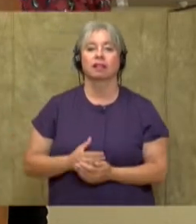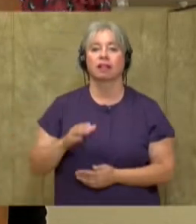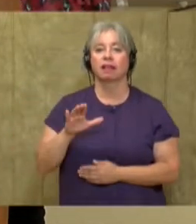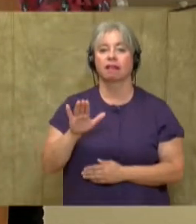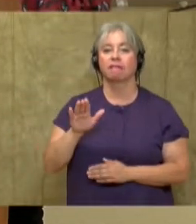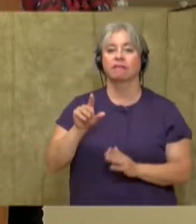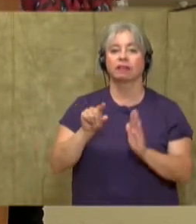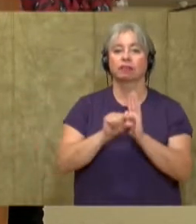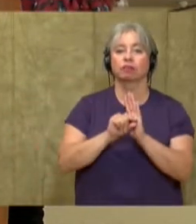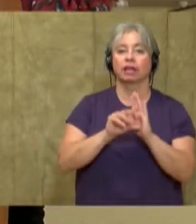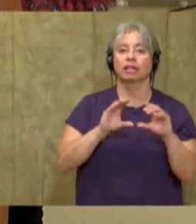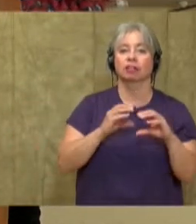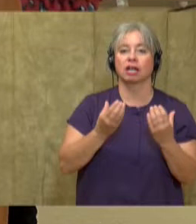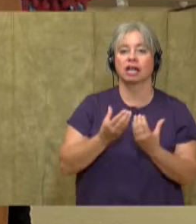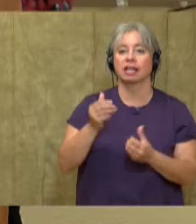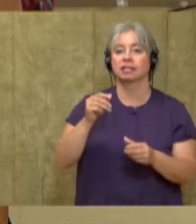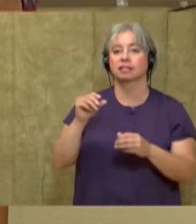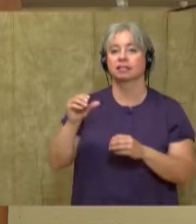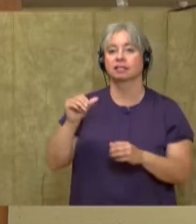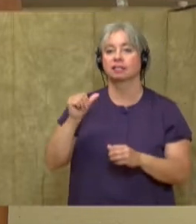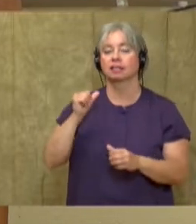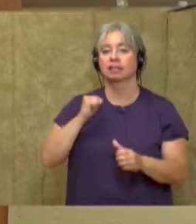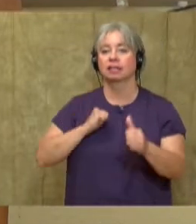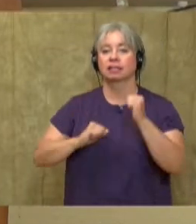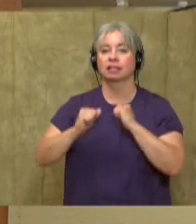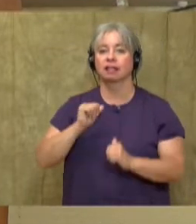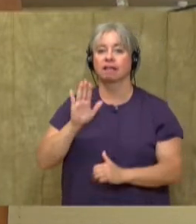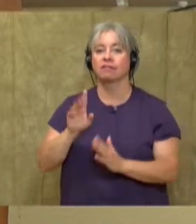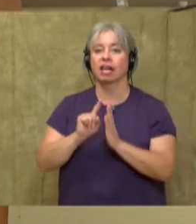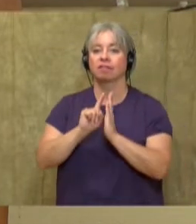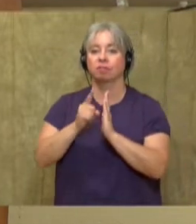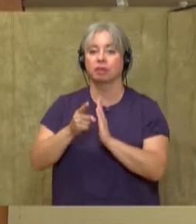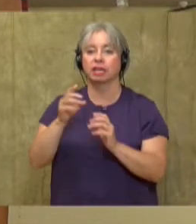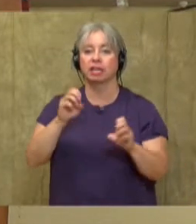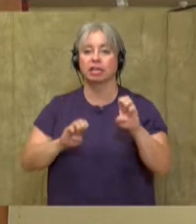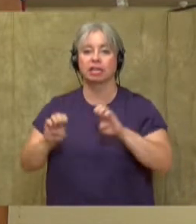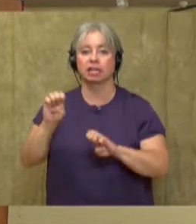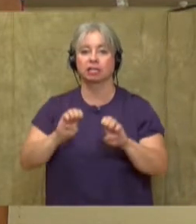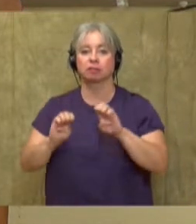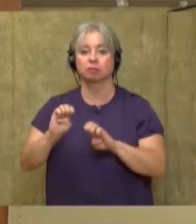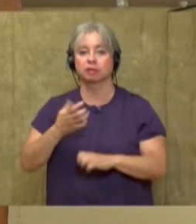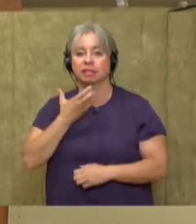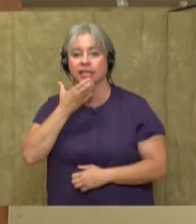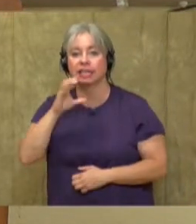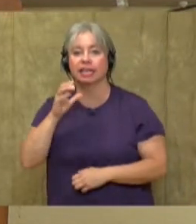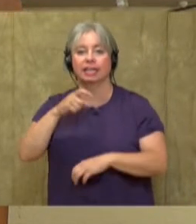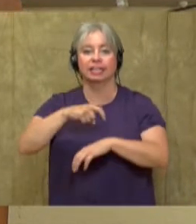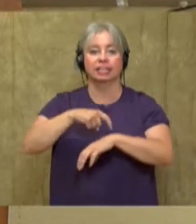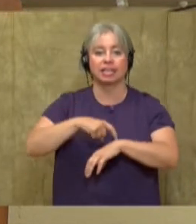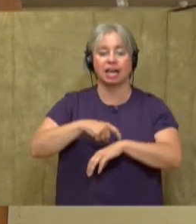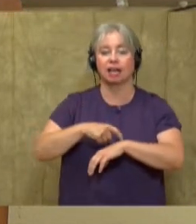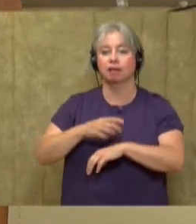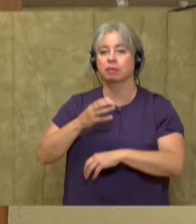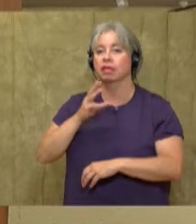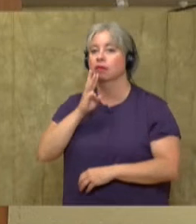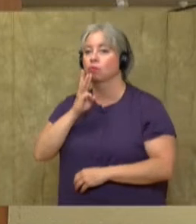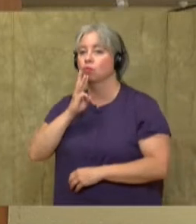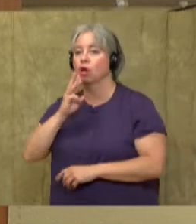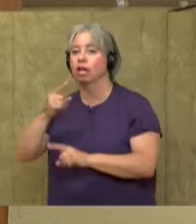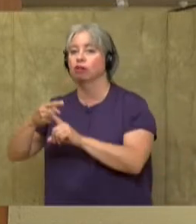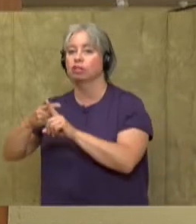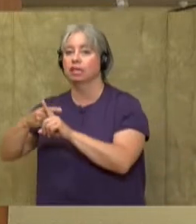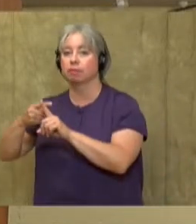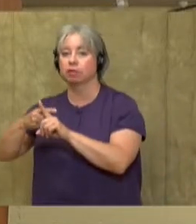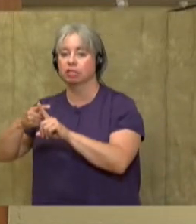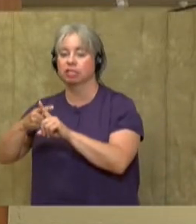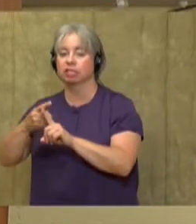a 5-minute experiment that involved heating water, heating time and water temperature. So they were